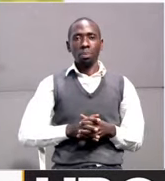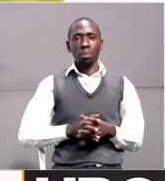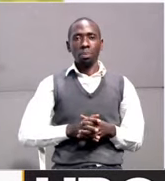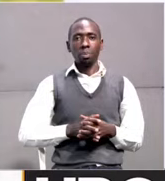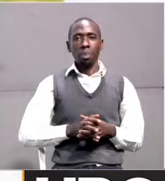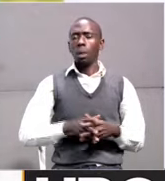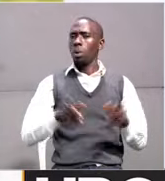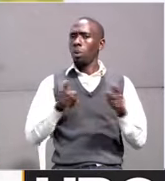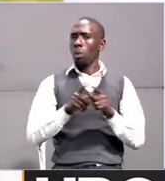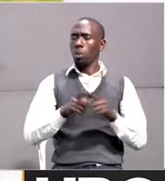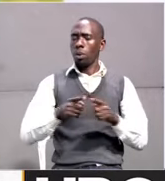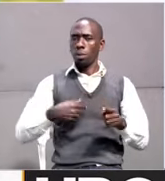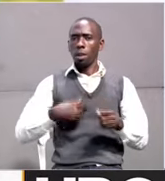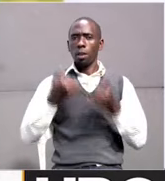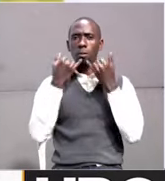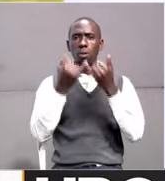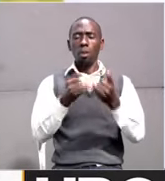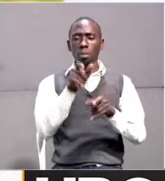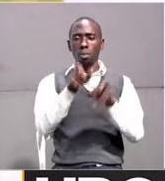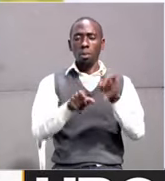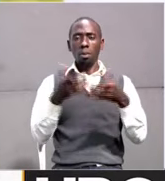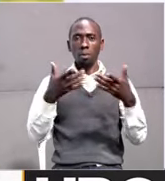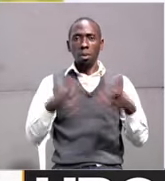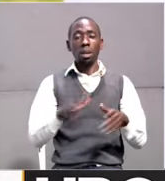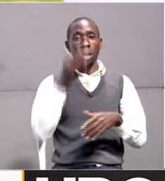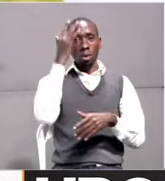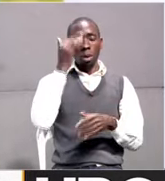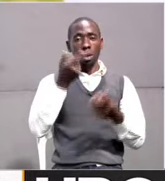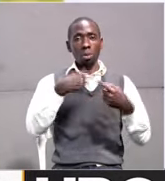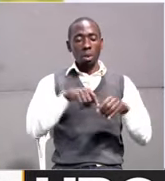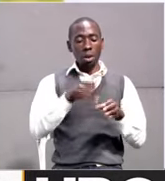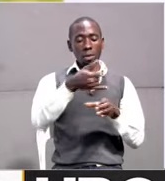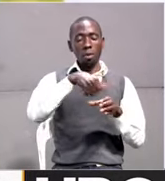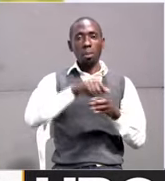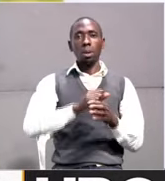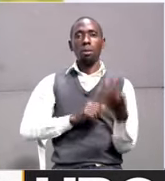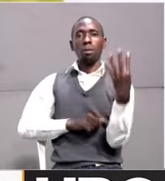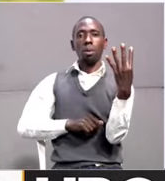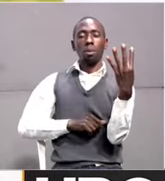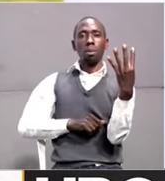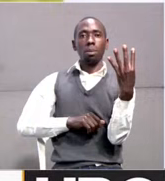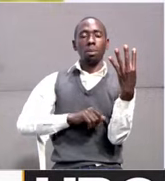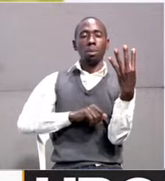And then we told our people, that's how we evolved the four principles of the NRM: